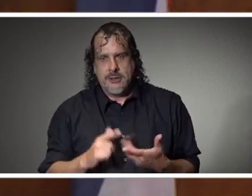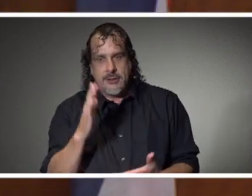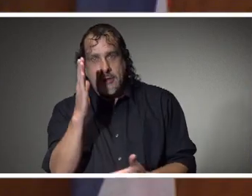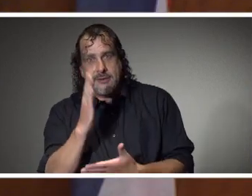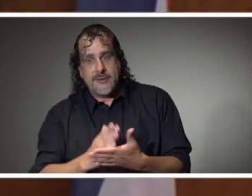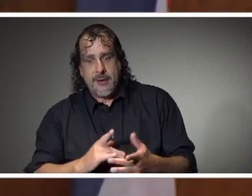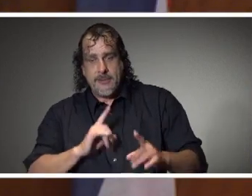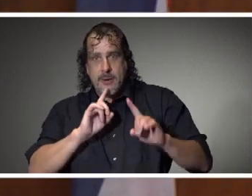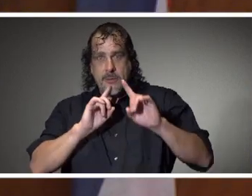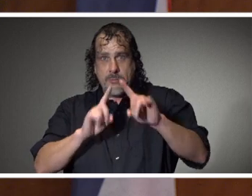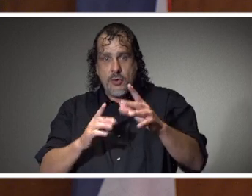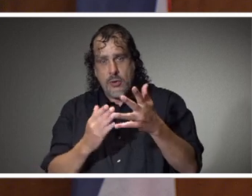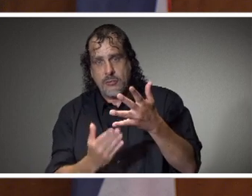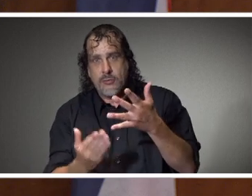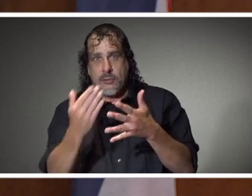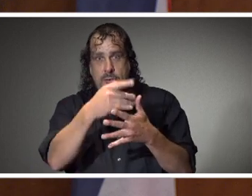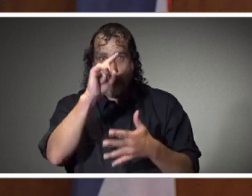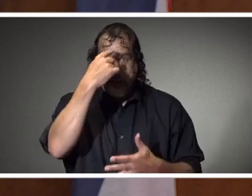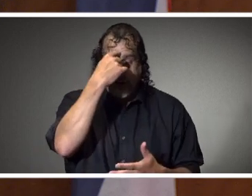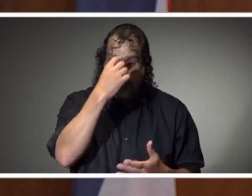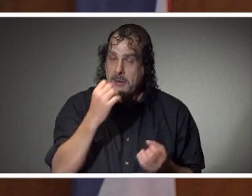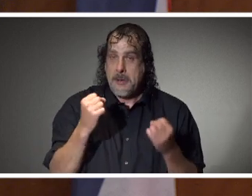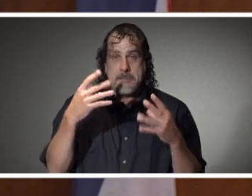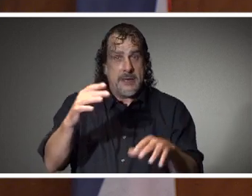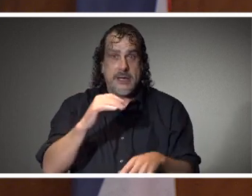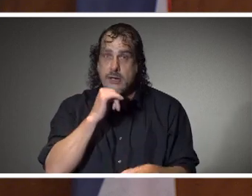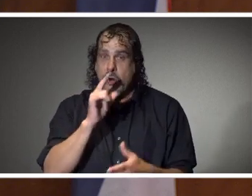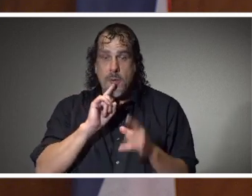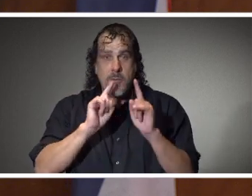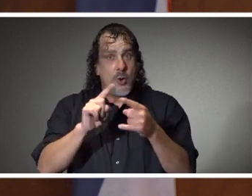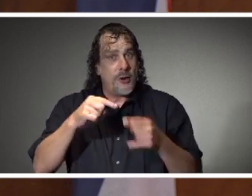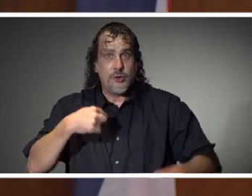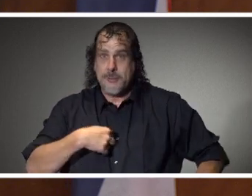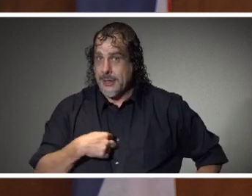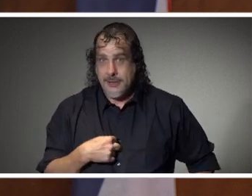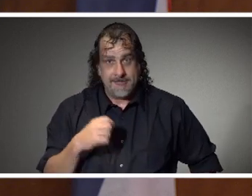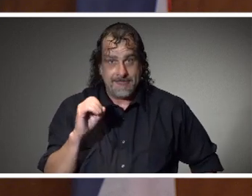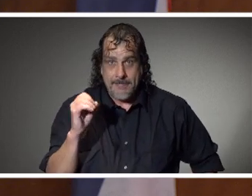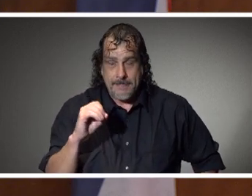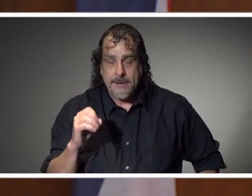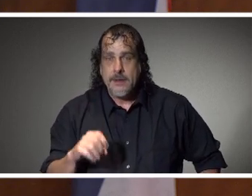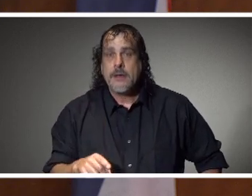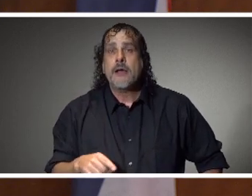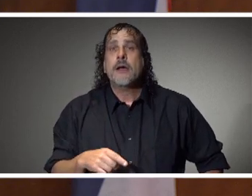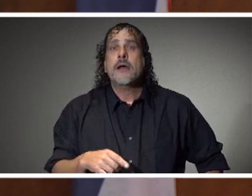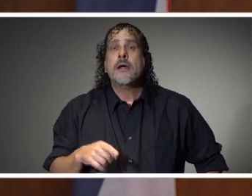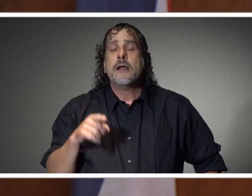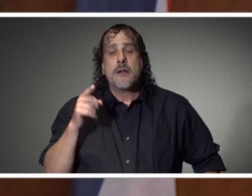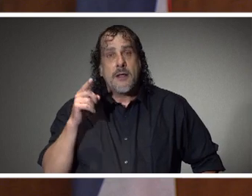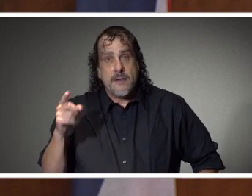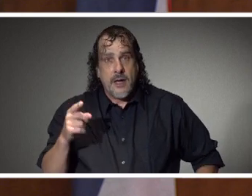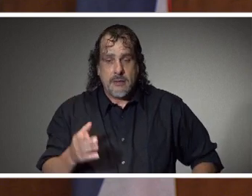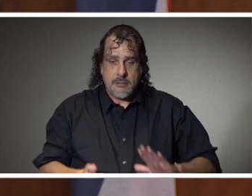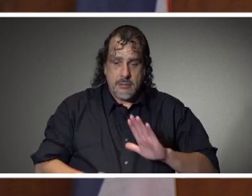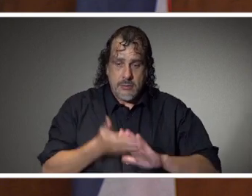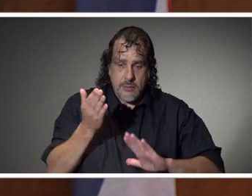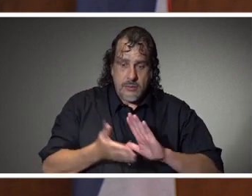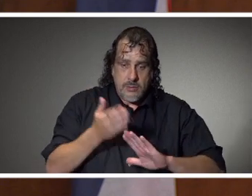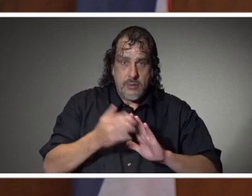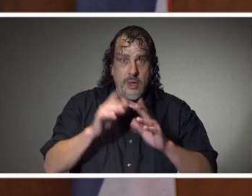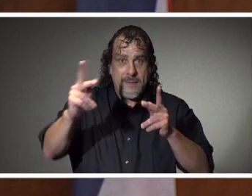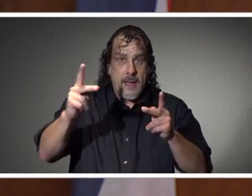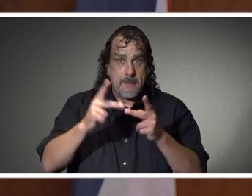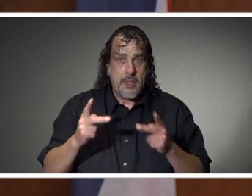report through the governor, many of whom do not report through the governor, that man the space at the State